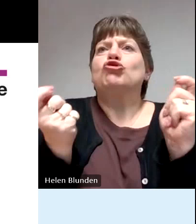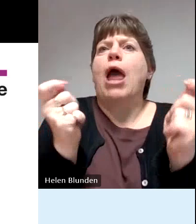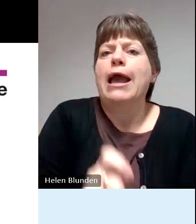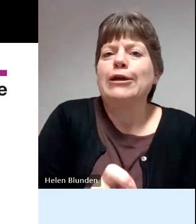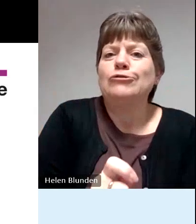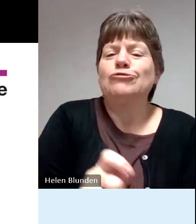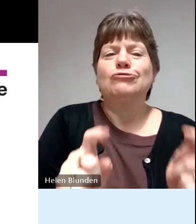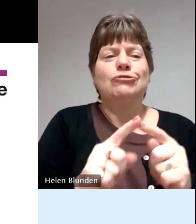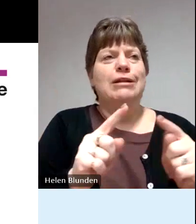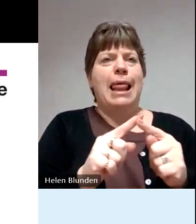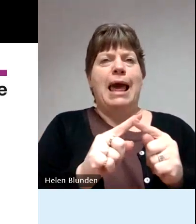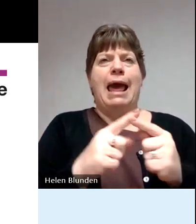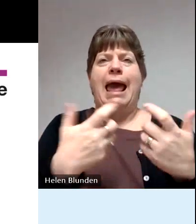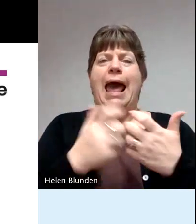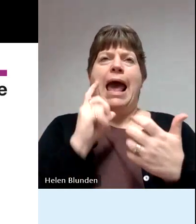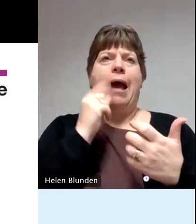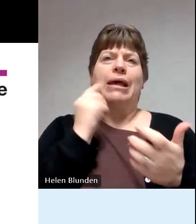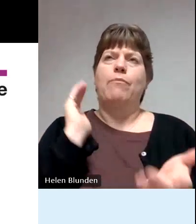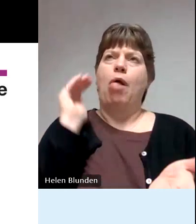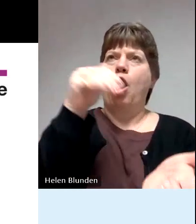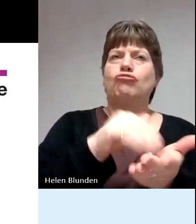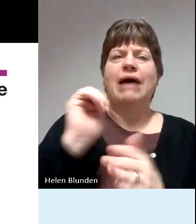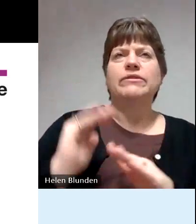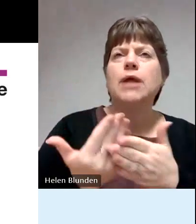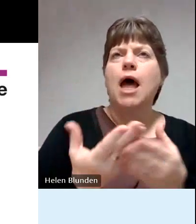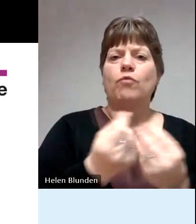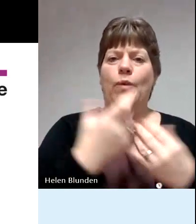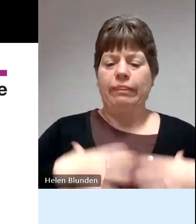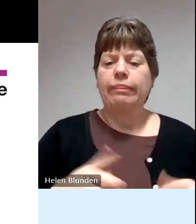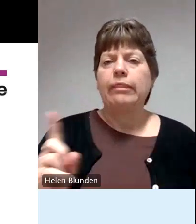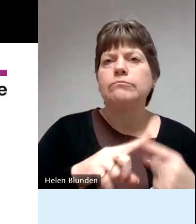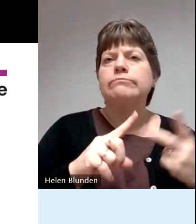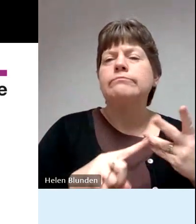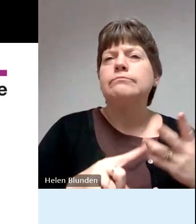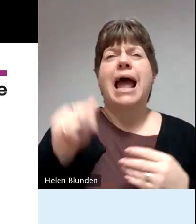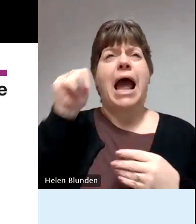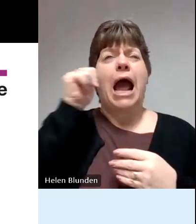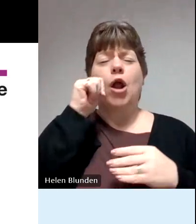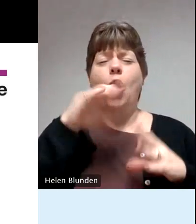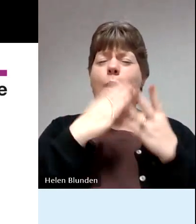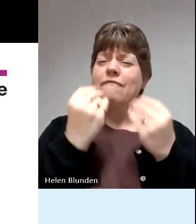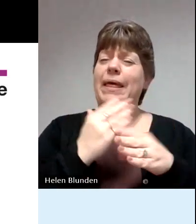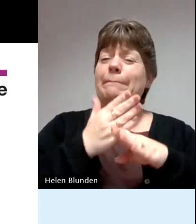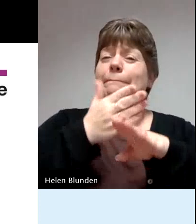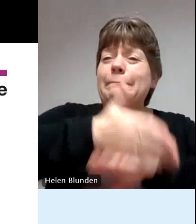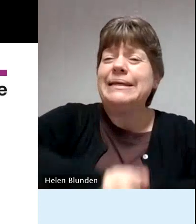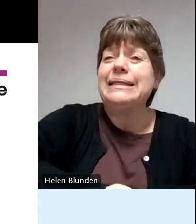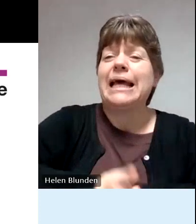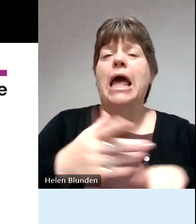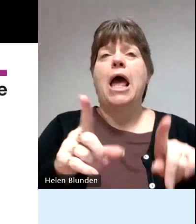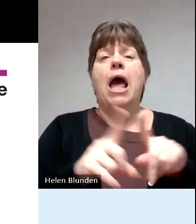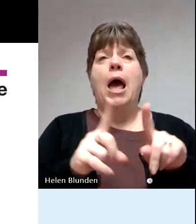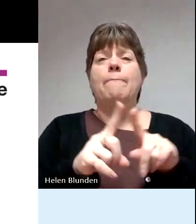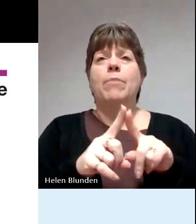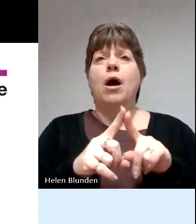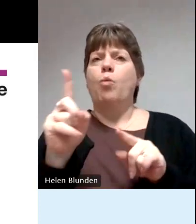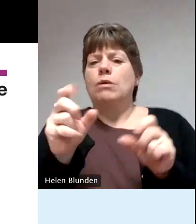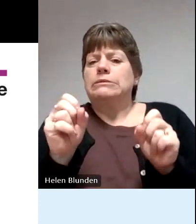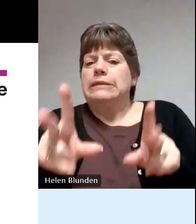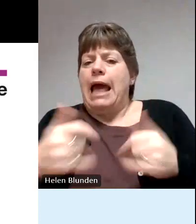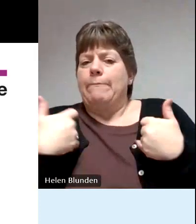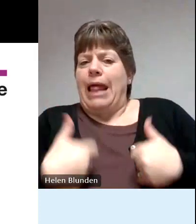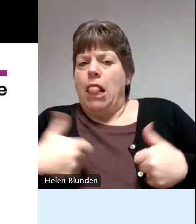the presentations that services tend to see. Yes, in the busyness, but also in terms of the types of illness